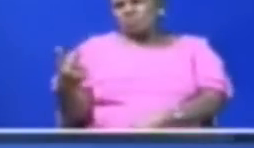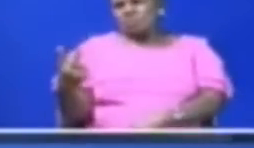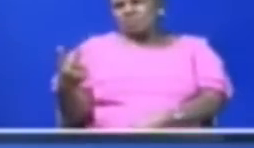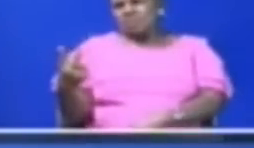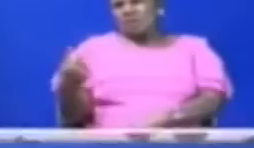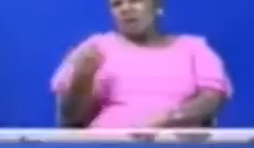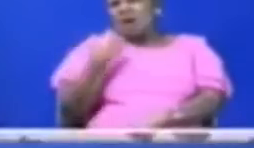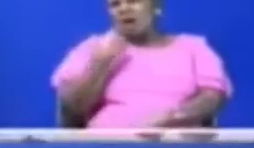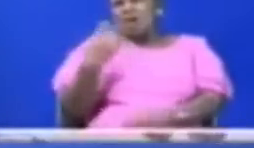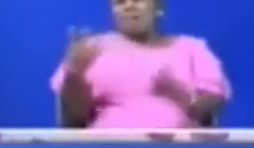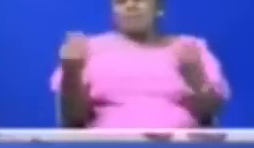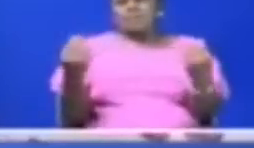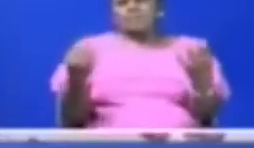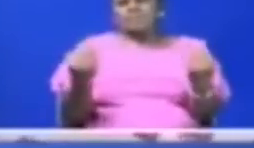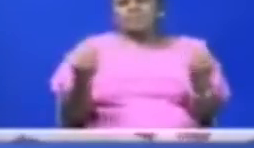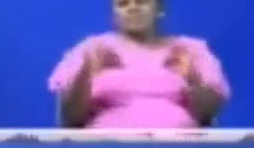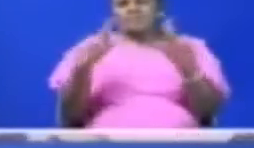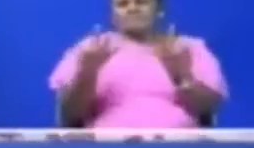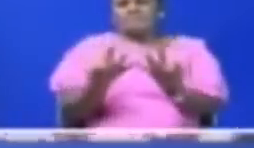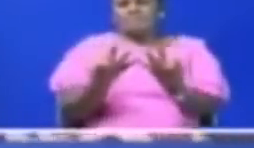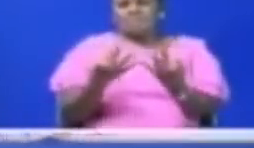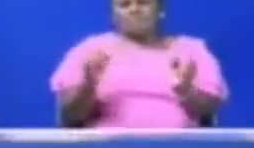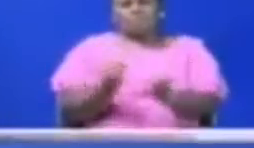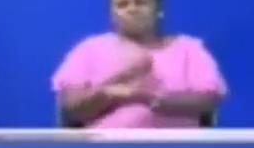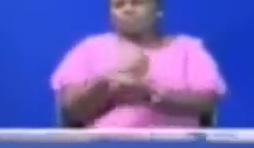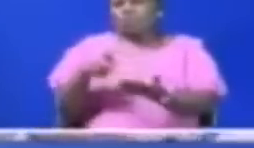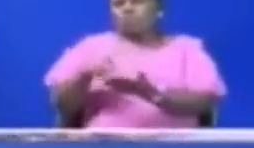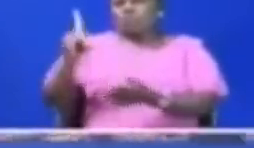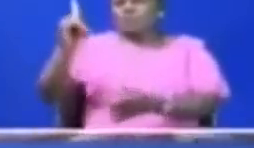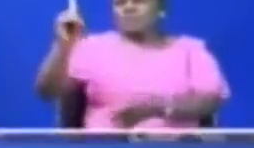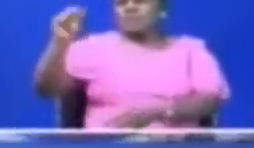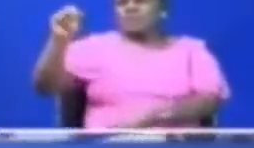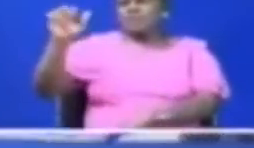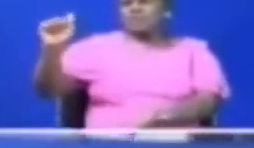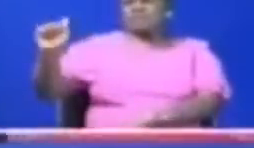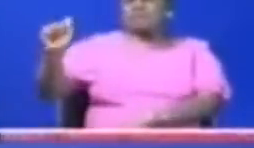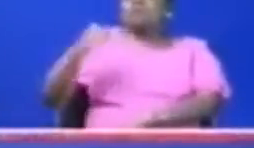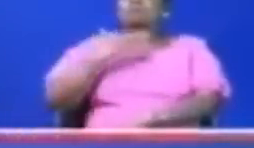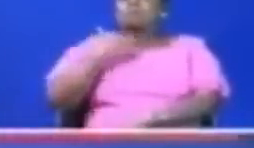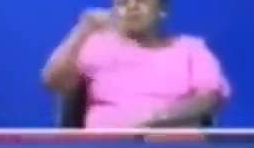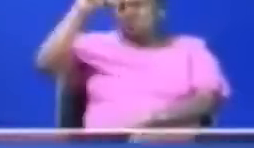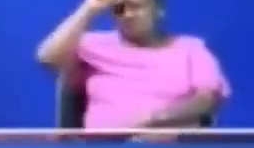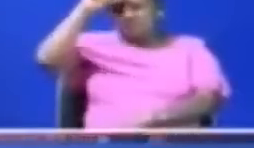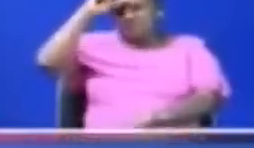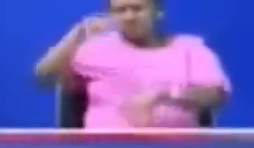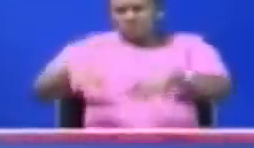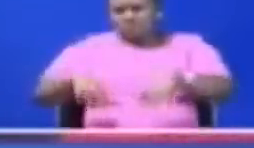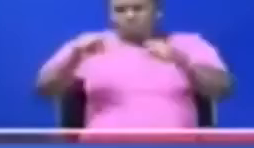buccal swab is easier. Olukaka's family cannot afford the cost of a DNA test and now want the government to